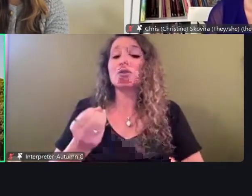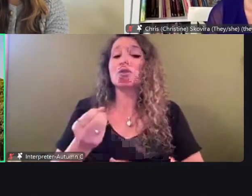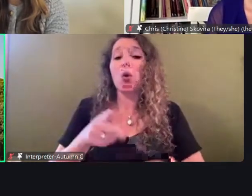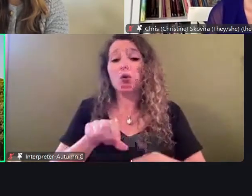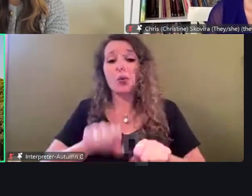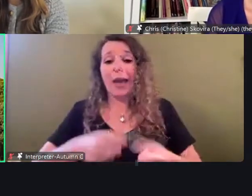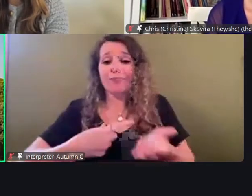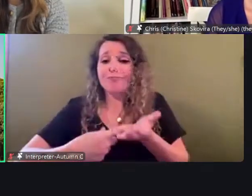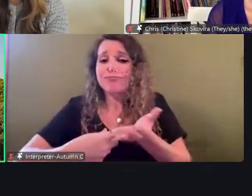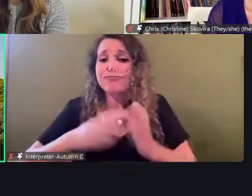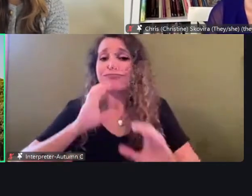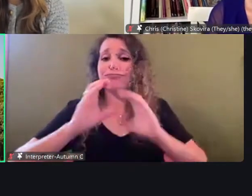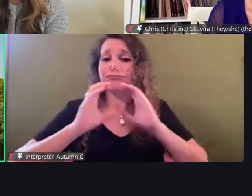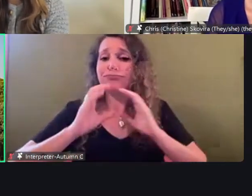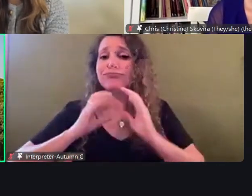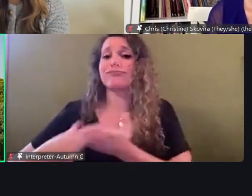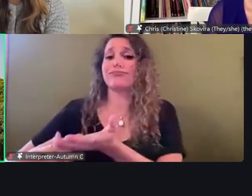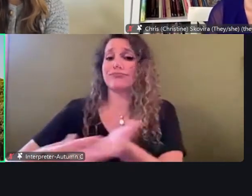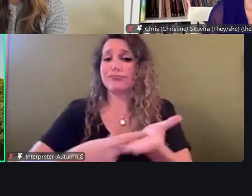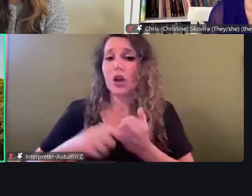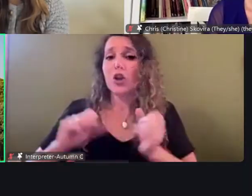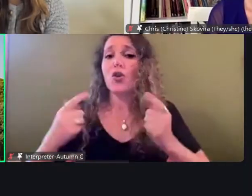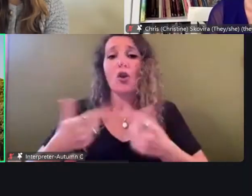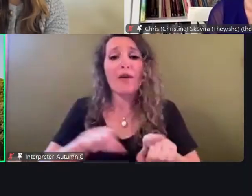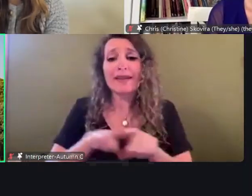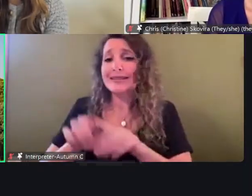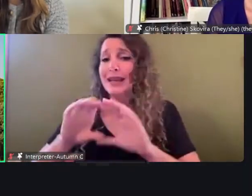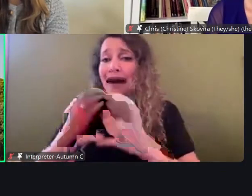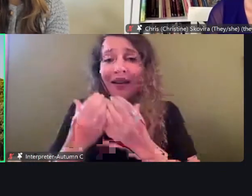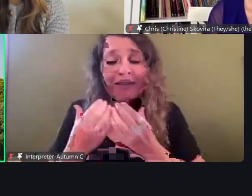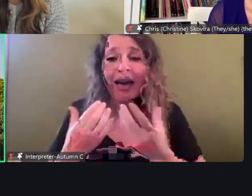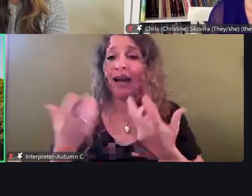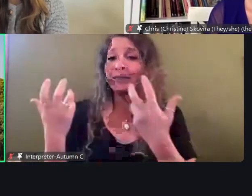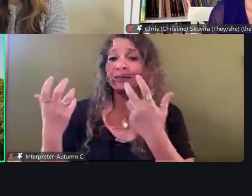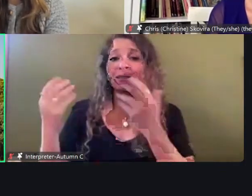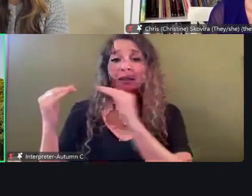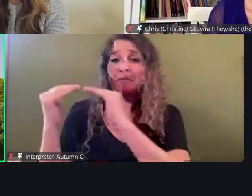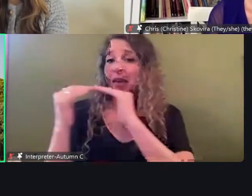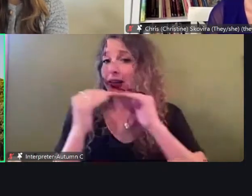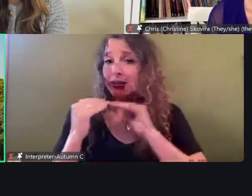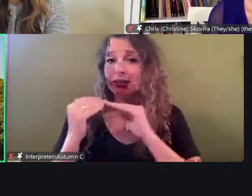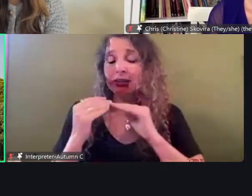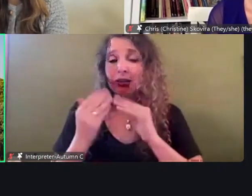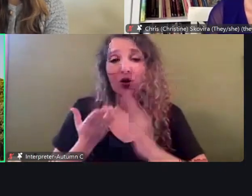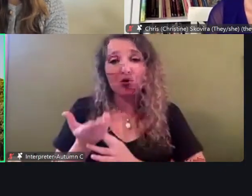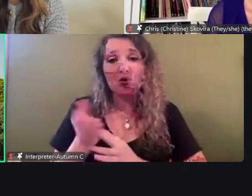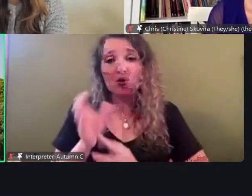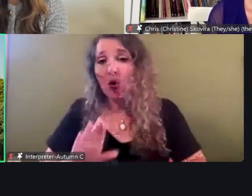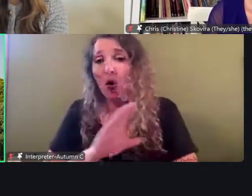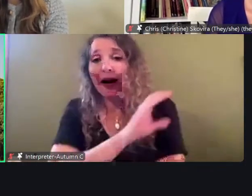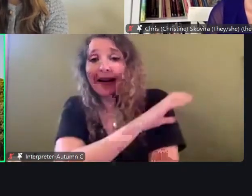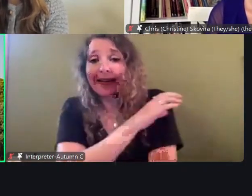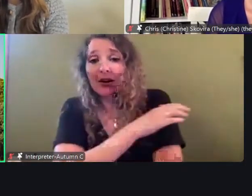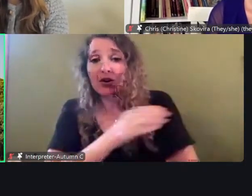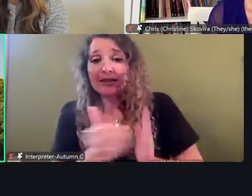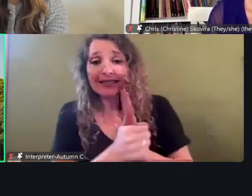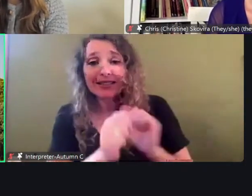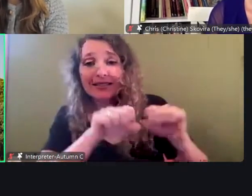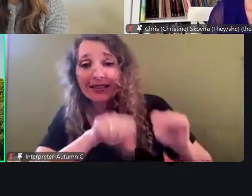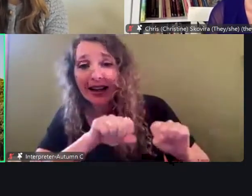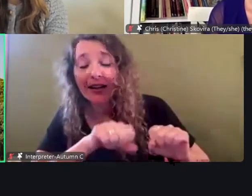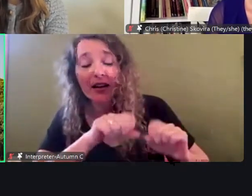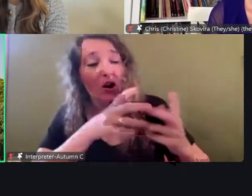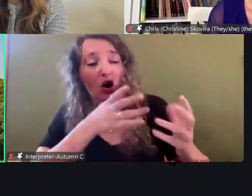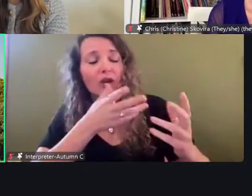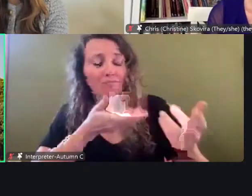that conversation. Like, you're all the same classmates that just went through your clinical skills together. You all have the same abilities